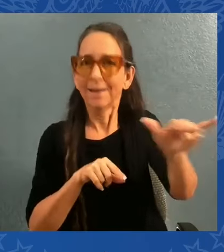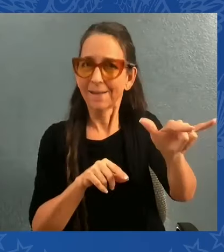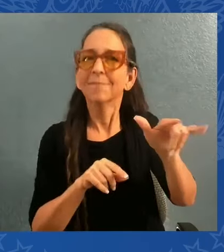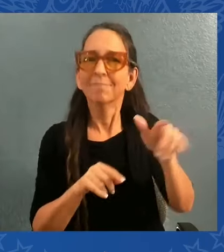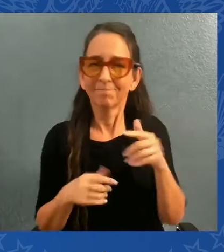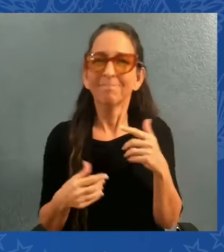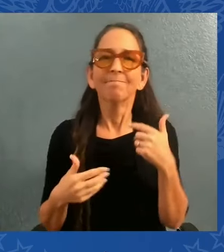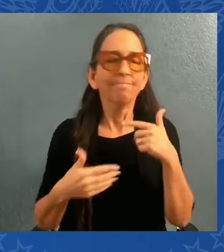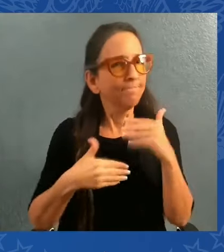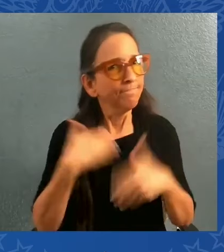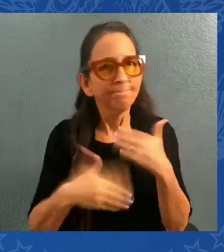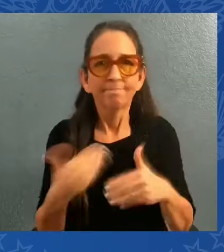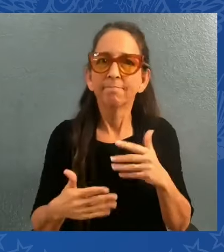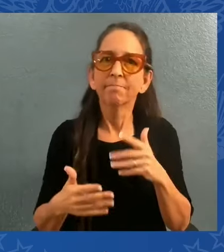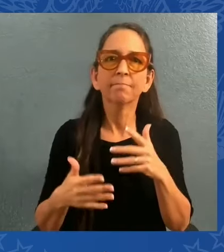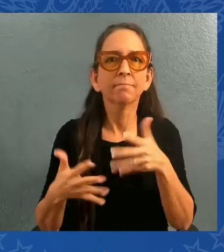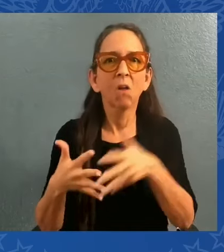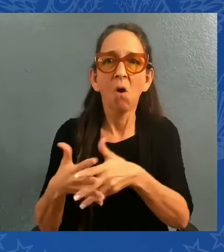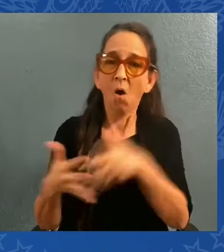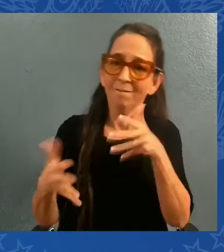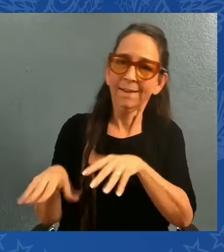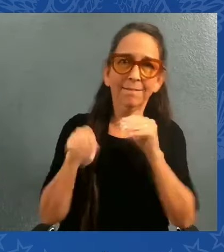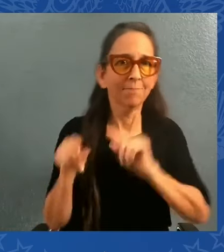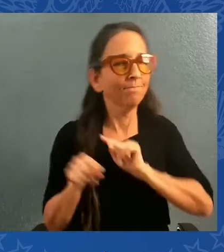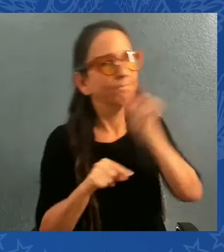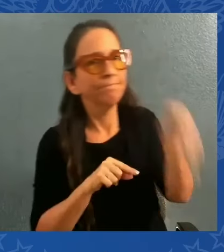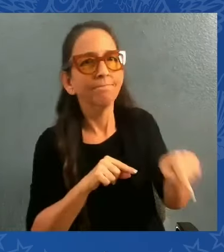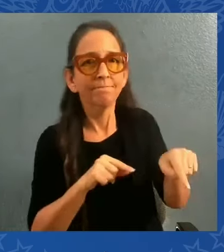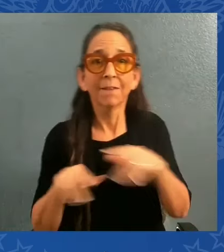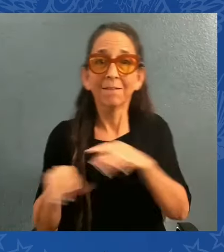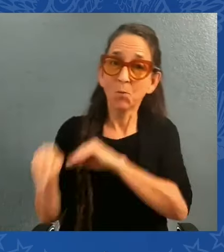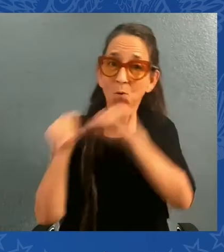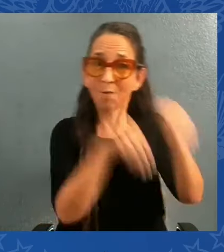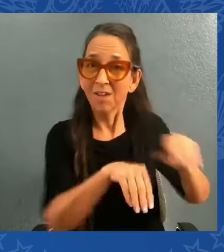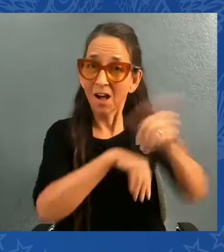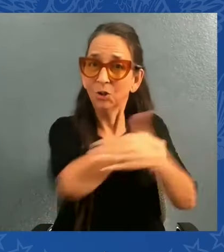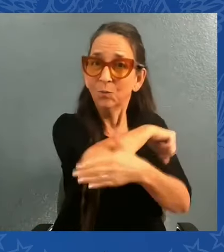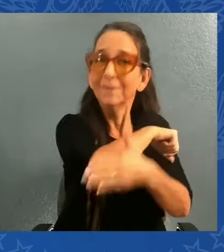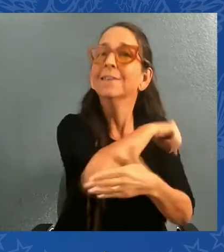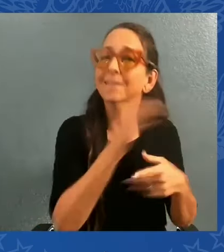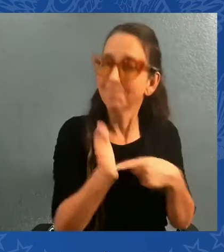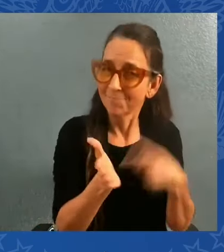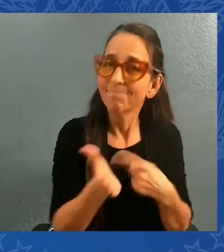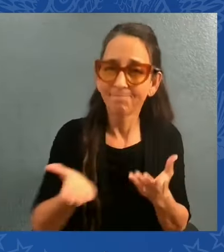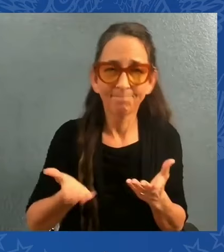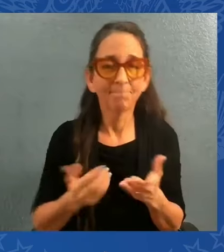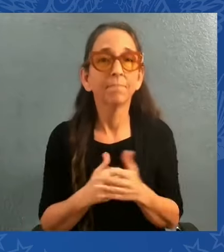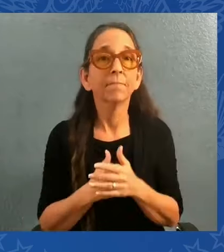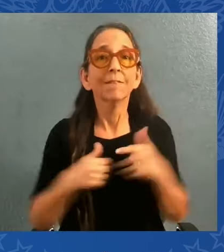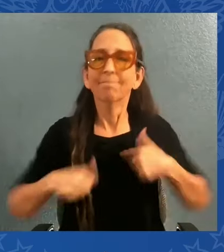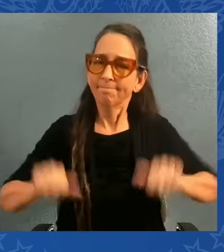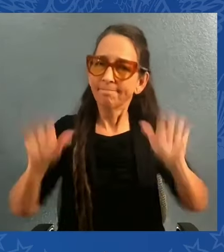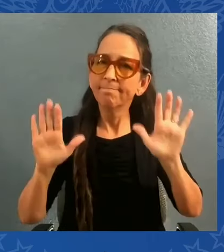country, even across the globe when their service member gets a new assignment. They selflessly care for the injured or ill